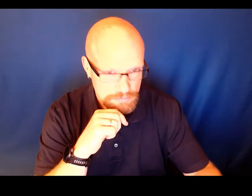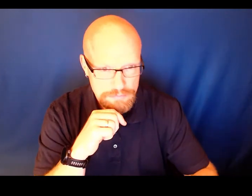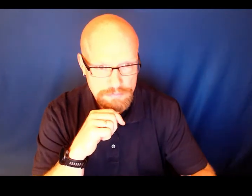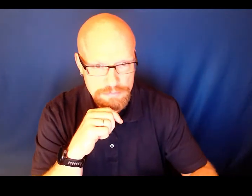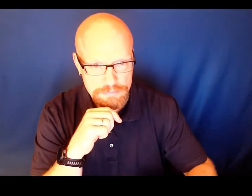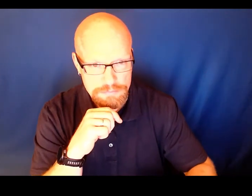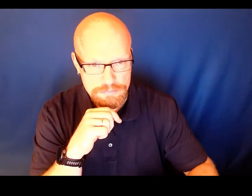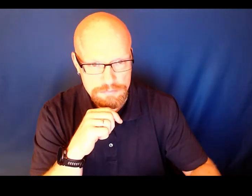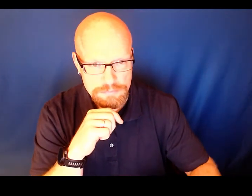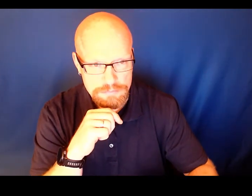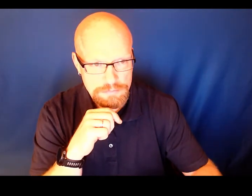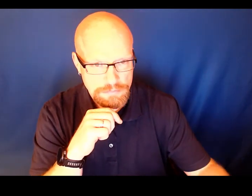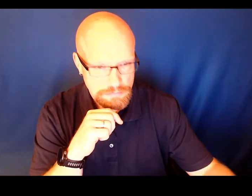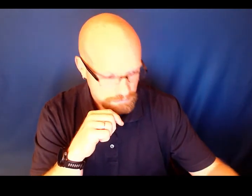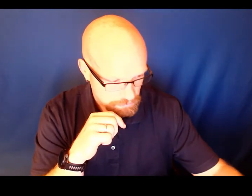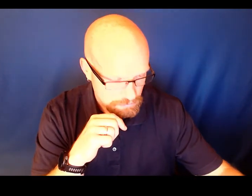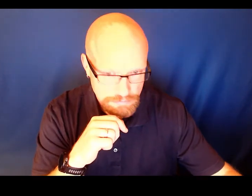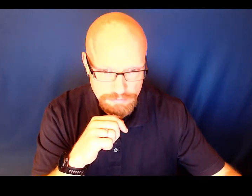And now